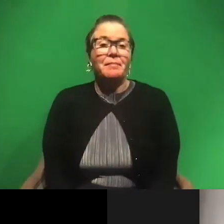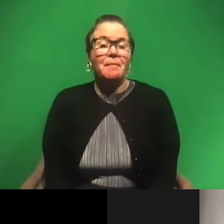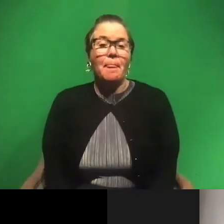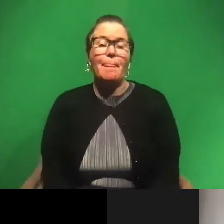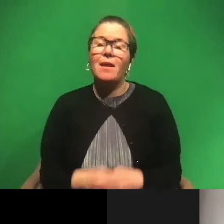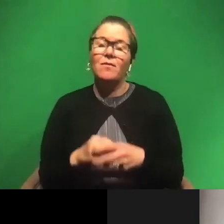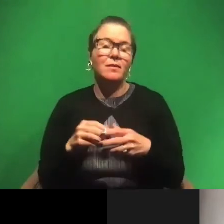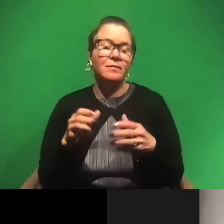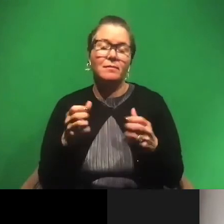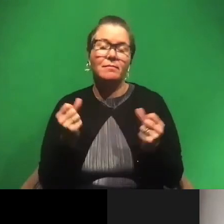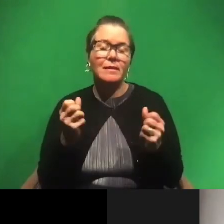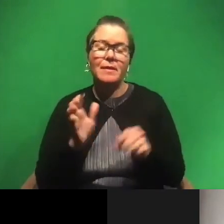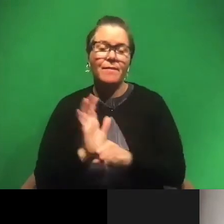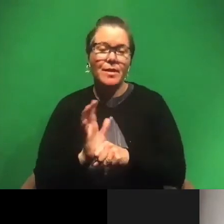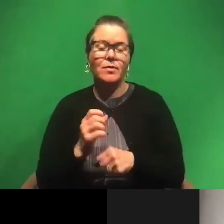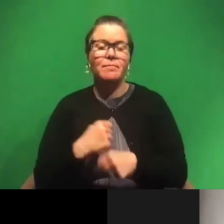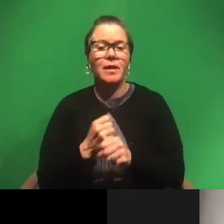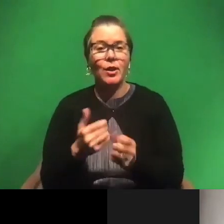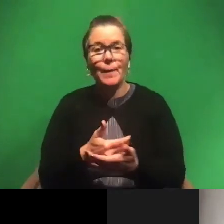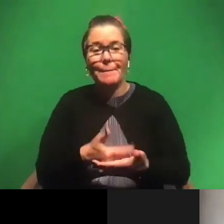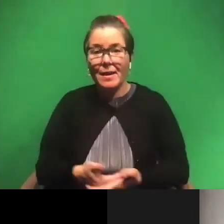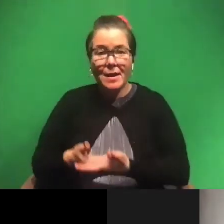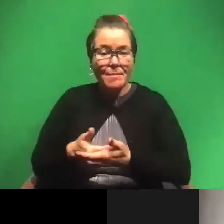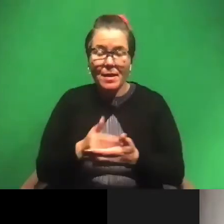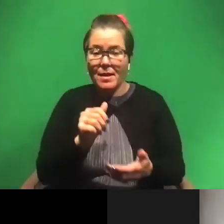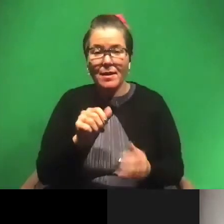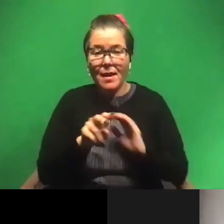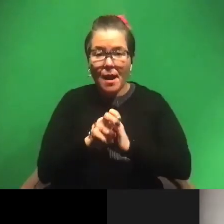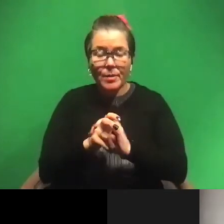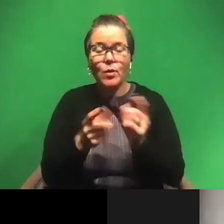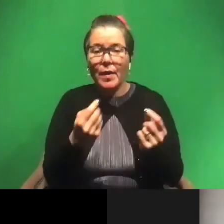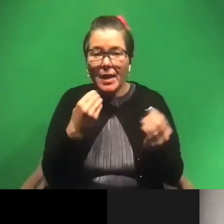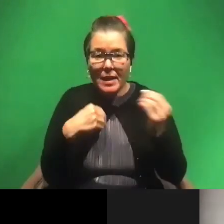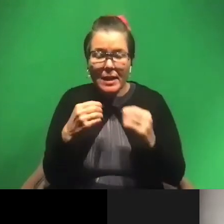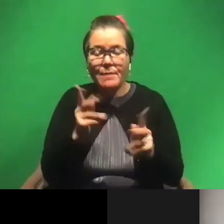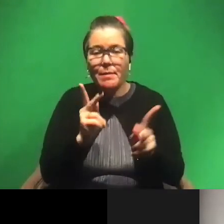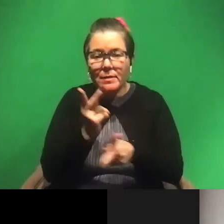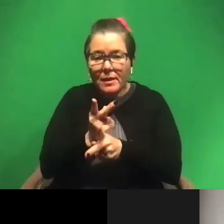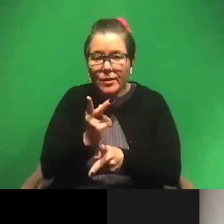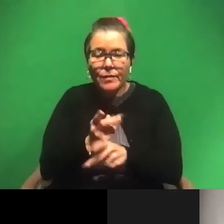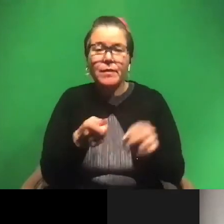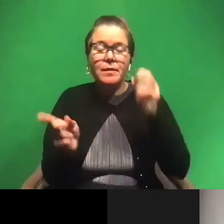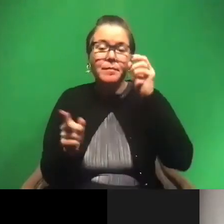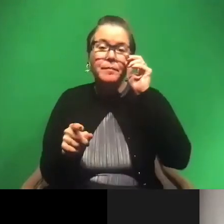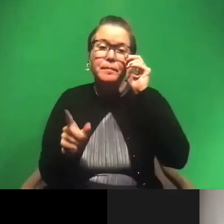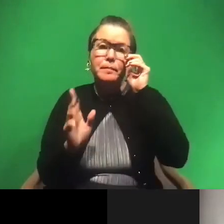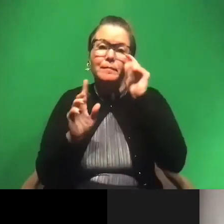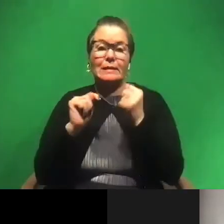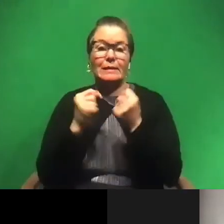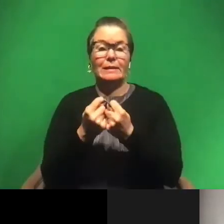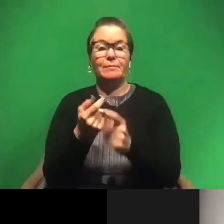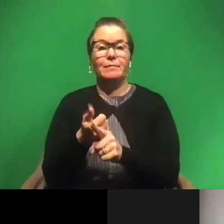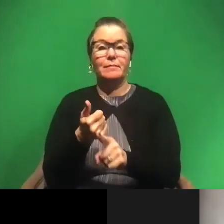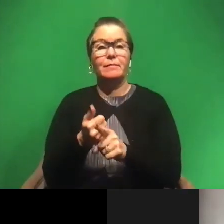videos you can learn about us making new baby abalone, what they eat, people taking care of them. Our team has been doing a lot of